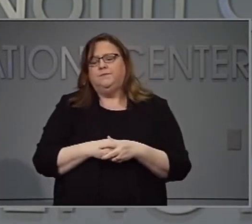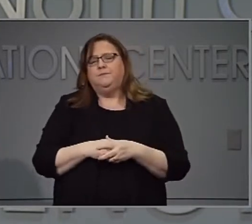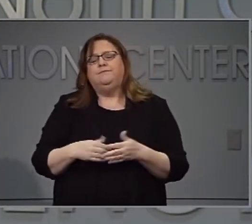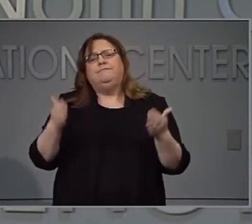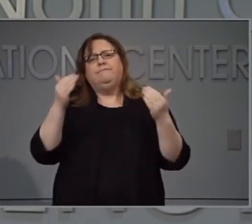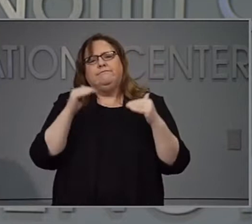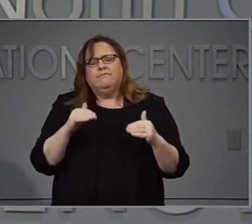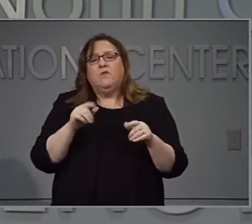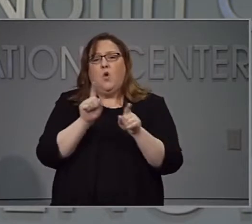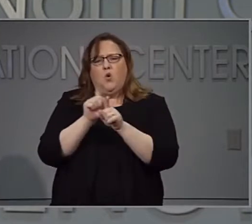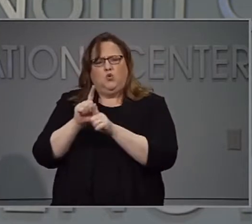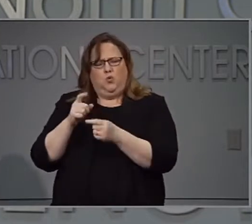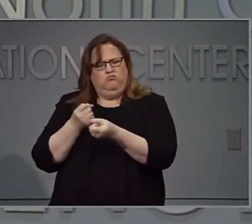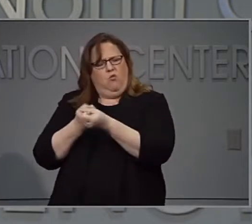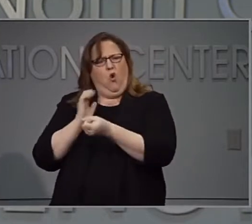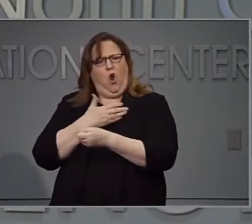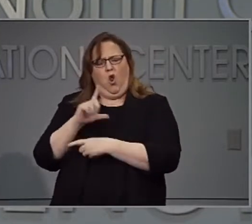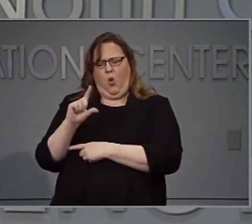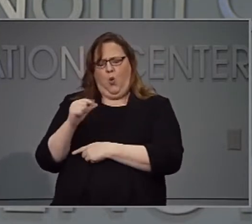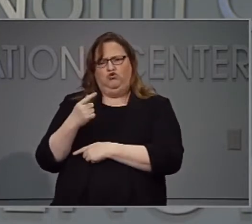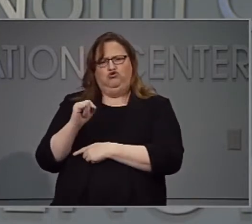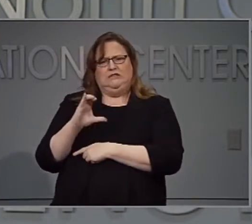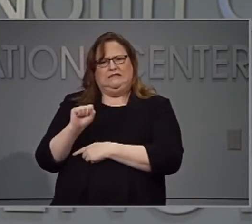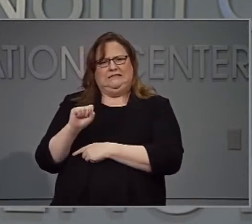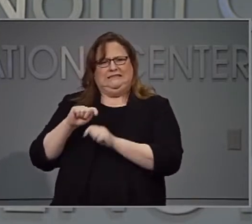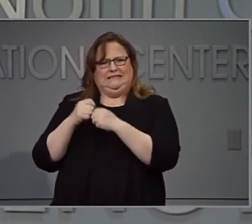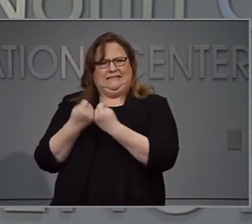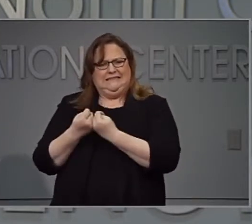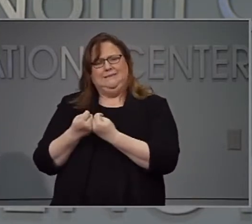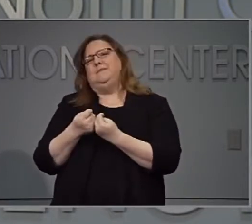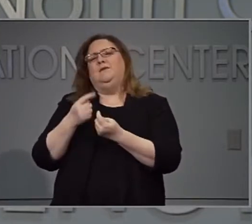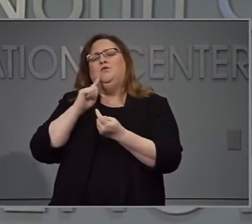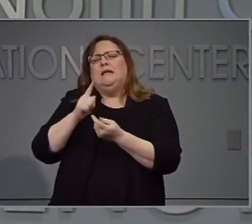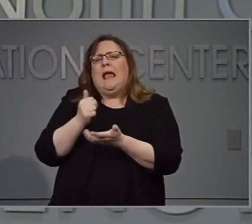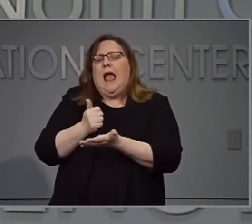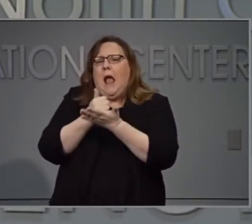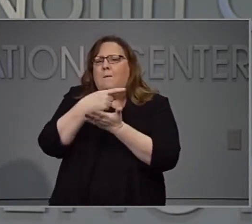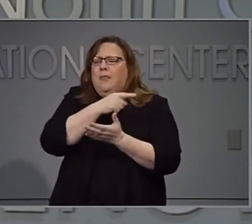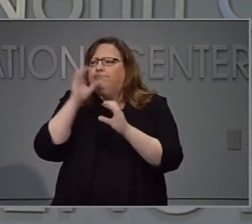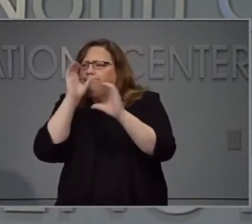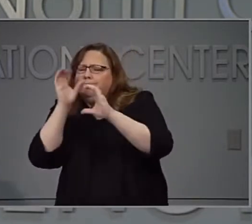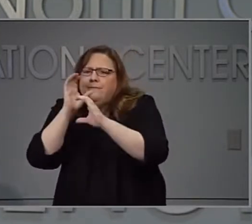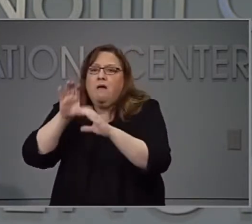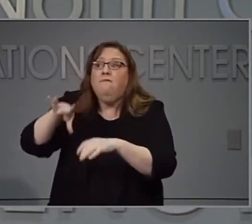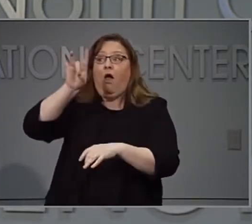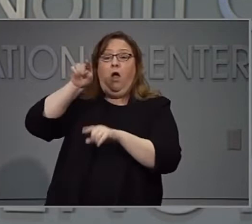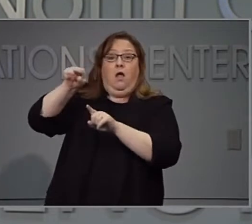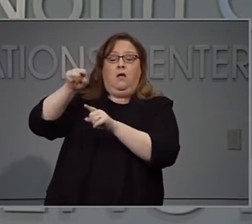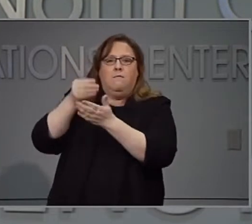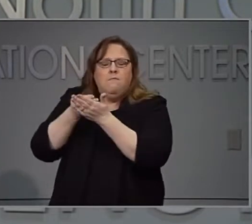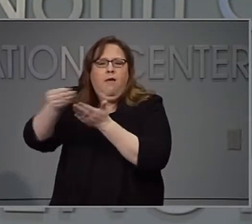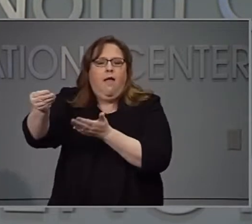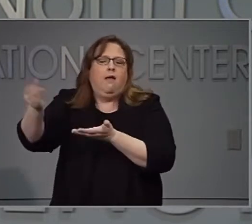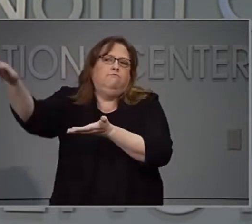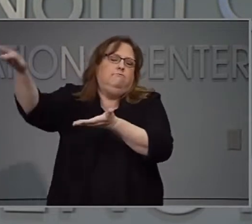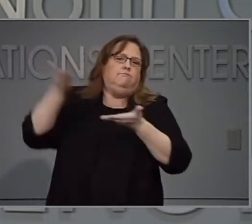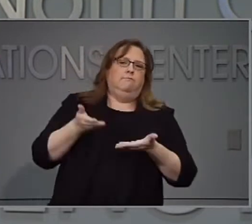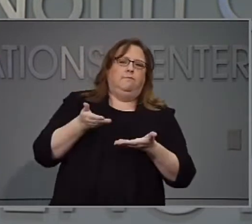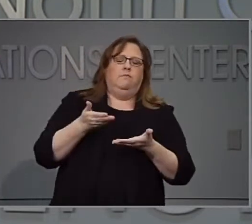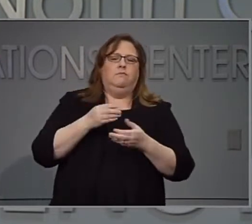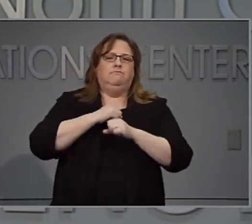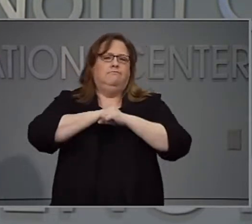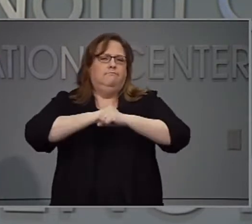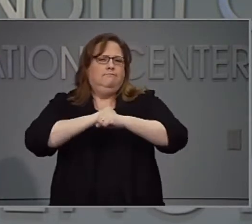procurement, and dissemination of the vital personal protective equipment for our frontline healthcare workers and public